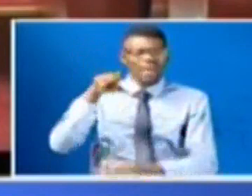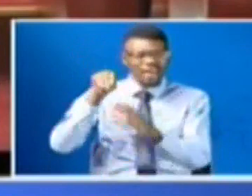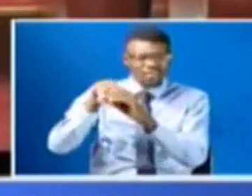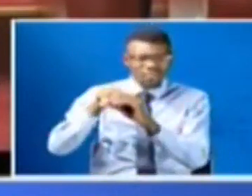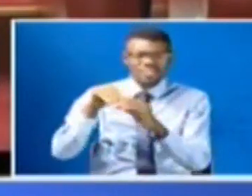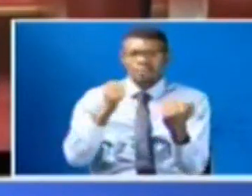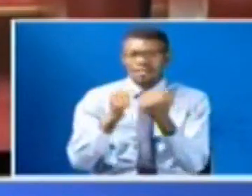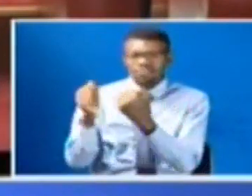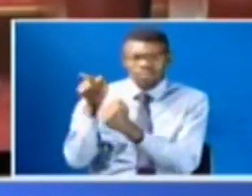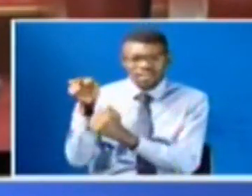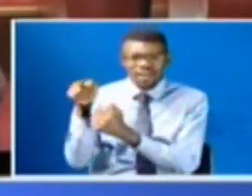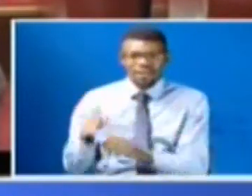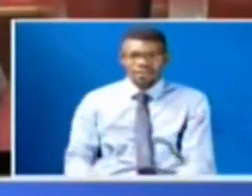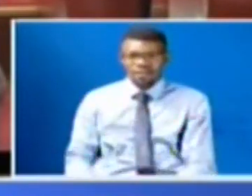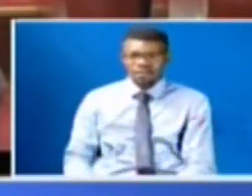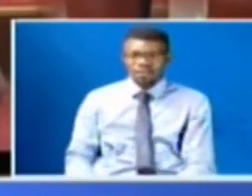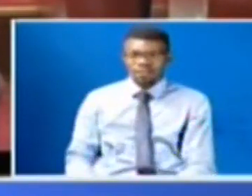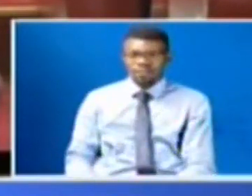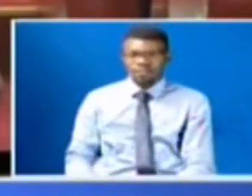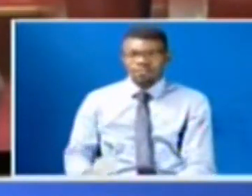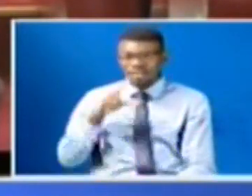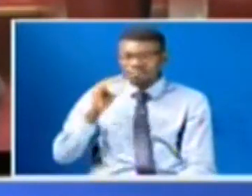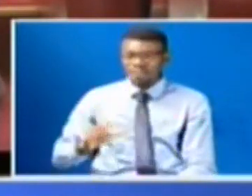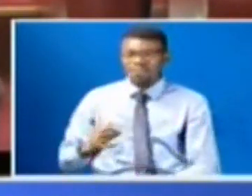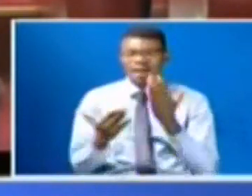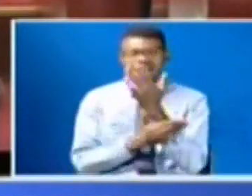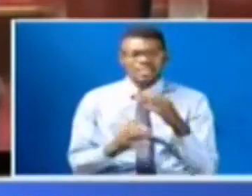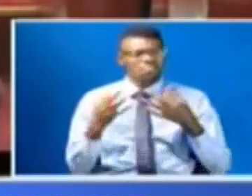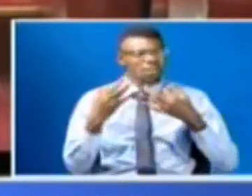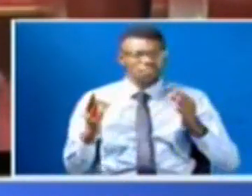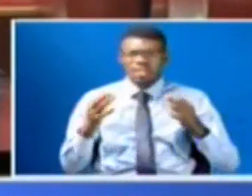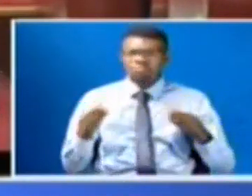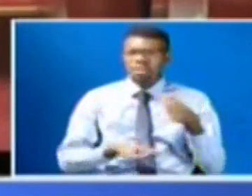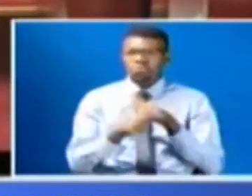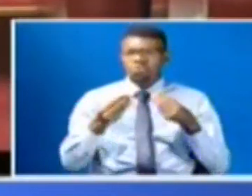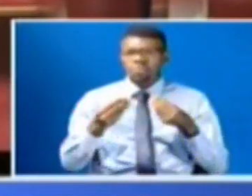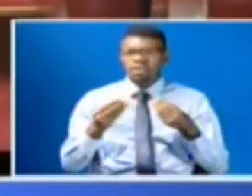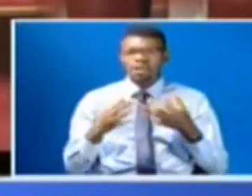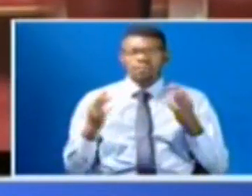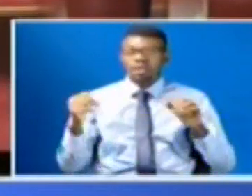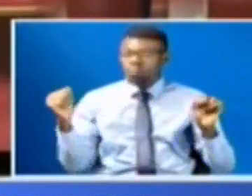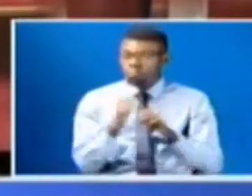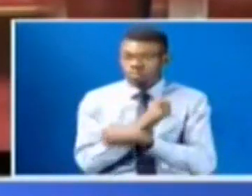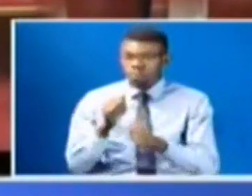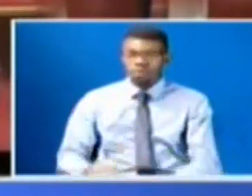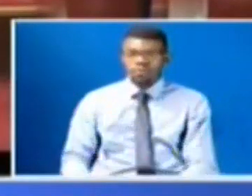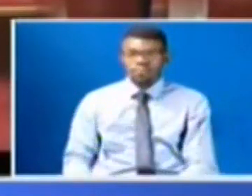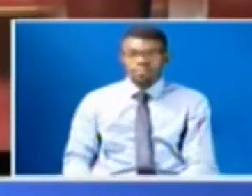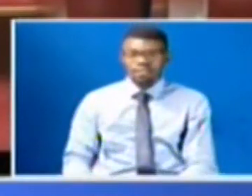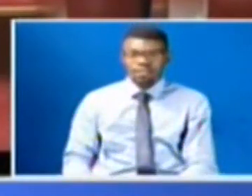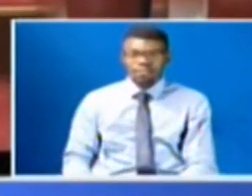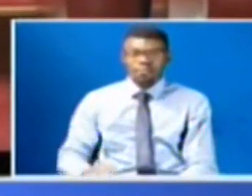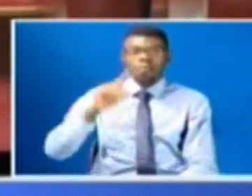sector. So, Speaker, this country is a free, liberalized economy. You can't just wake up and say that